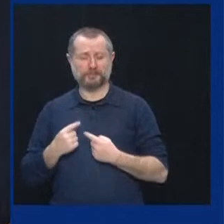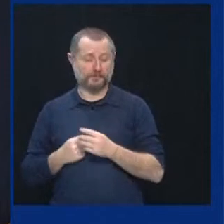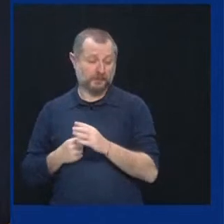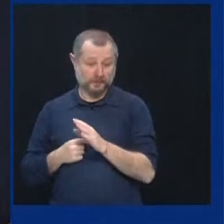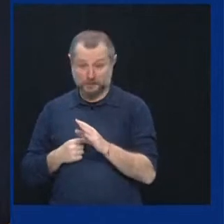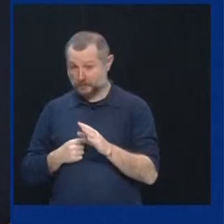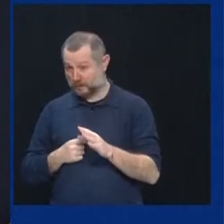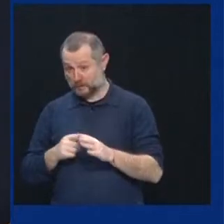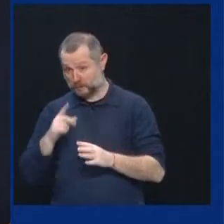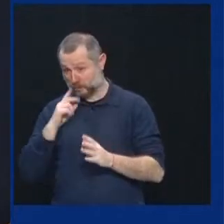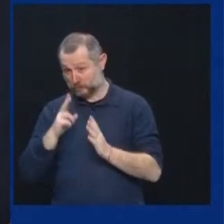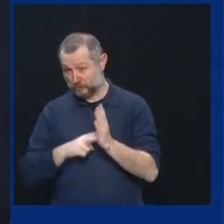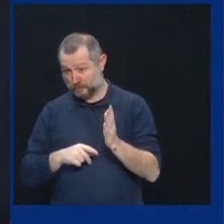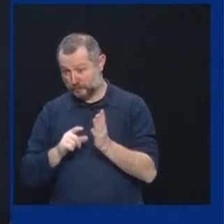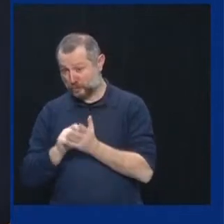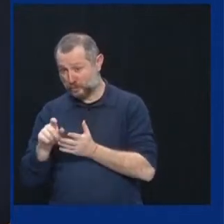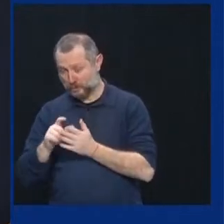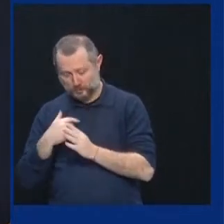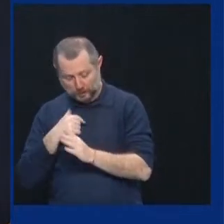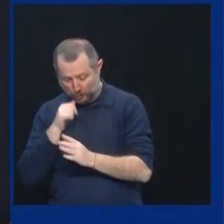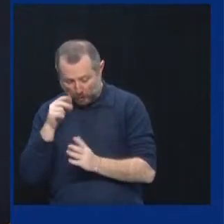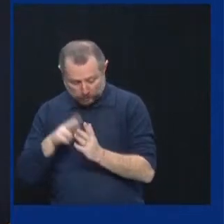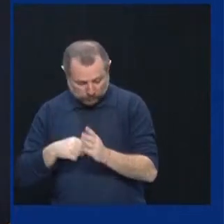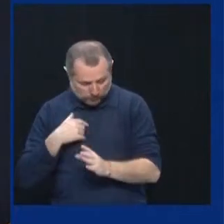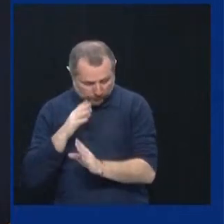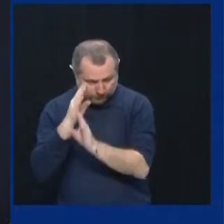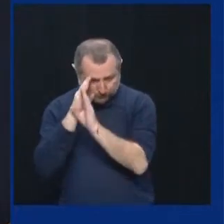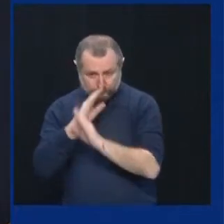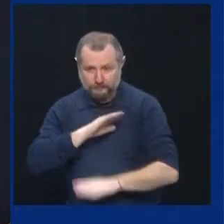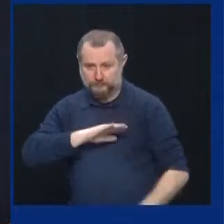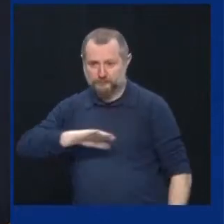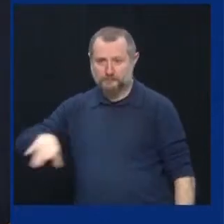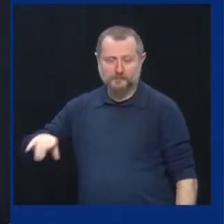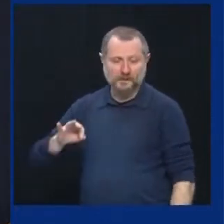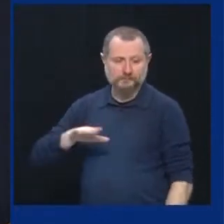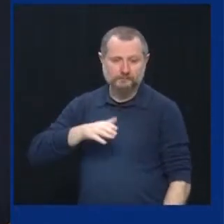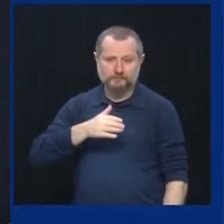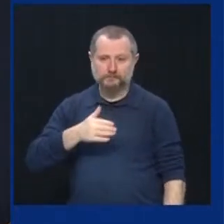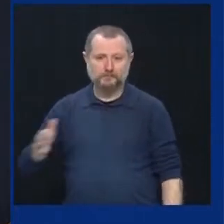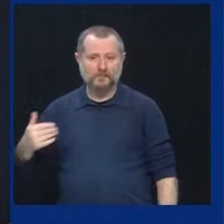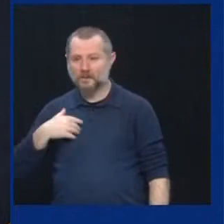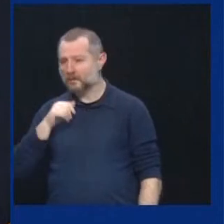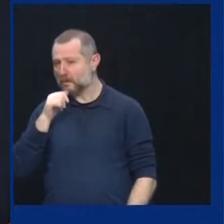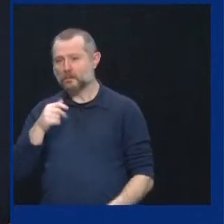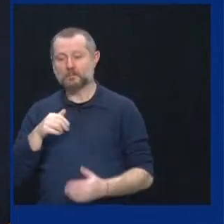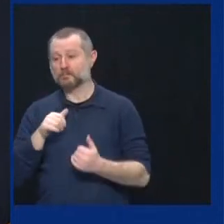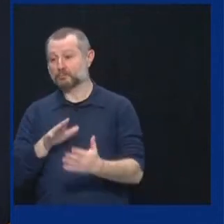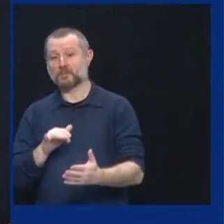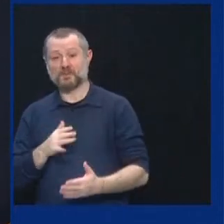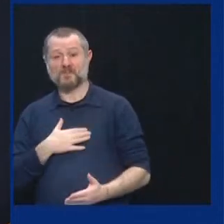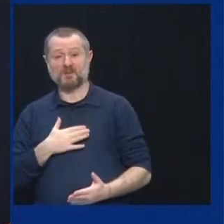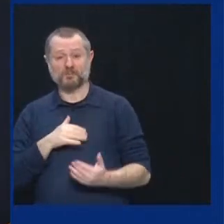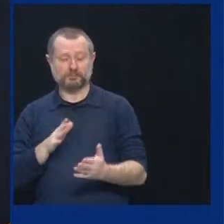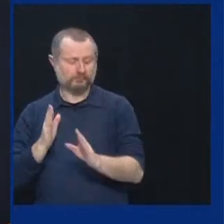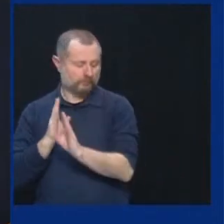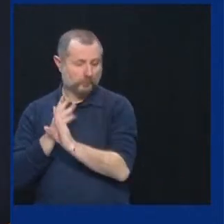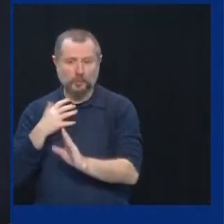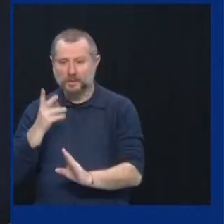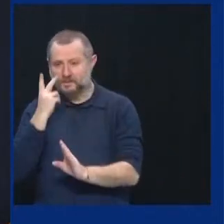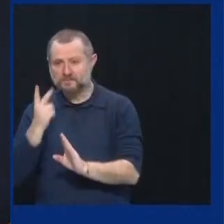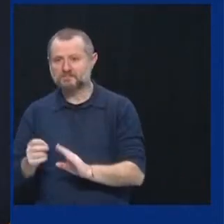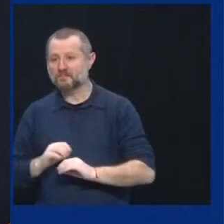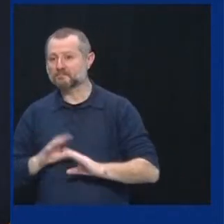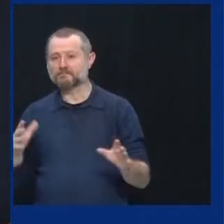Twitter. I do dismiss it. And I've always dismissed it because it's so obvious and transparent and